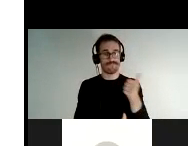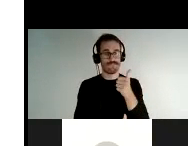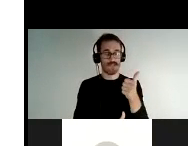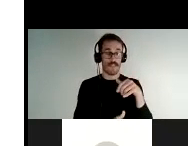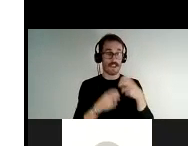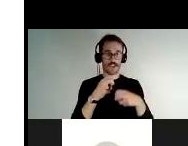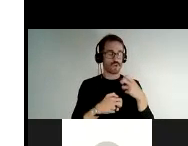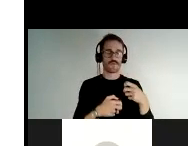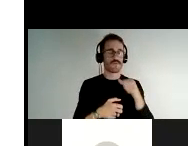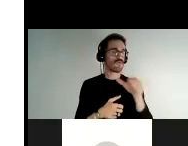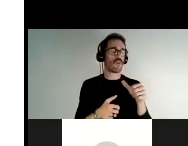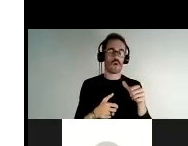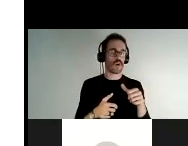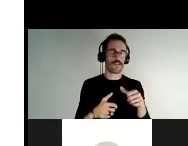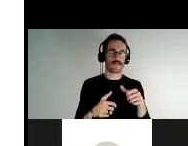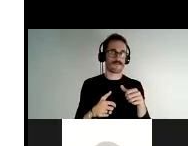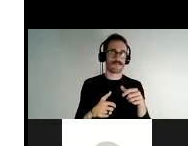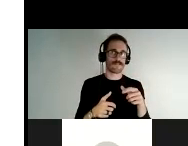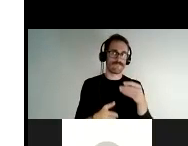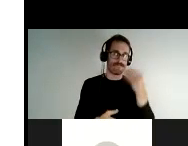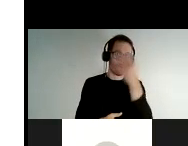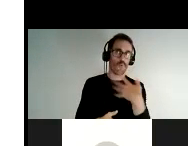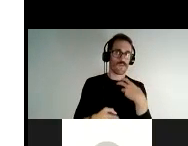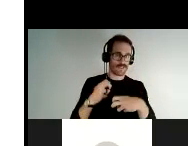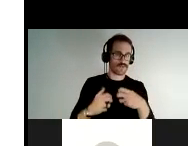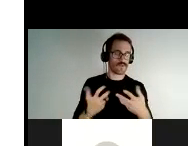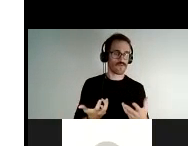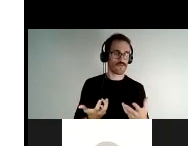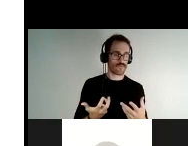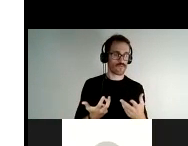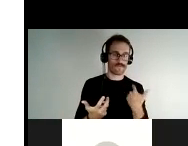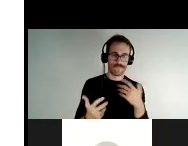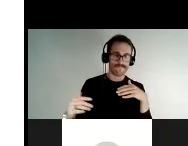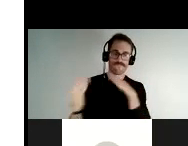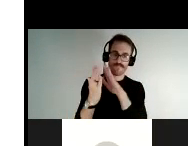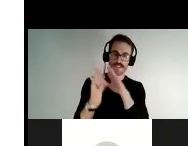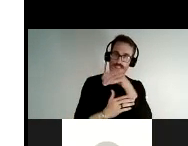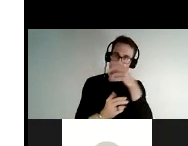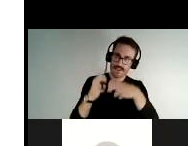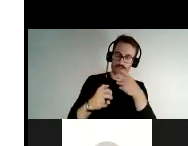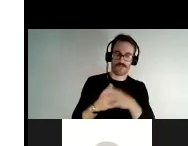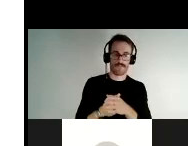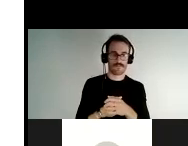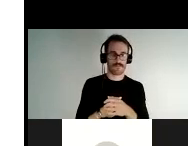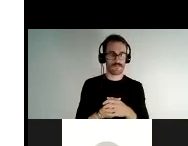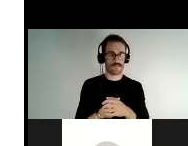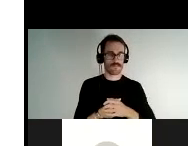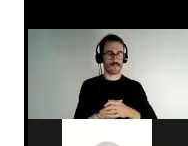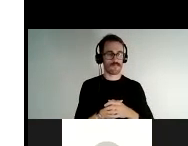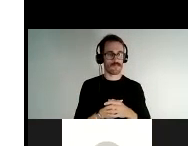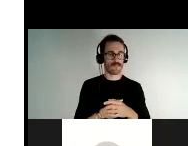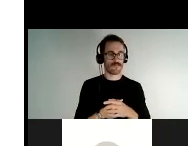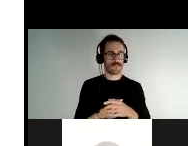And lesbians as not having power in terms of connection to a man through